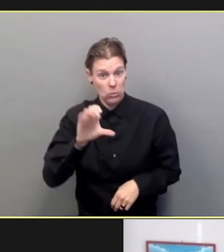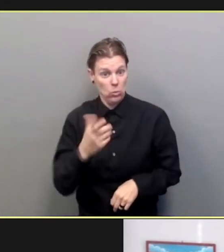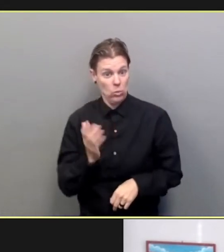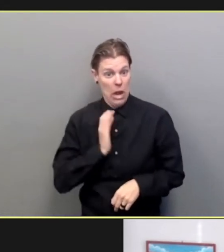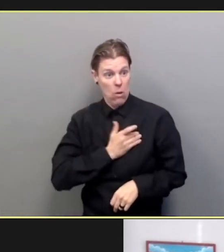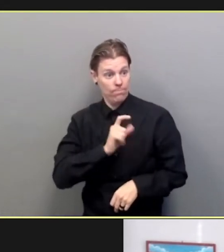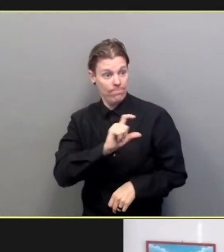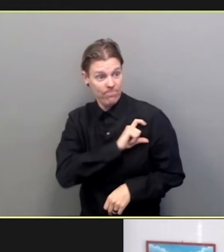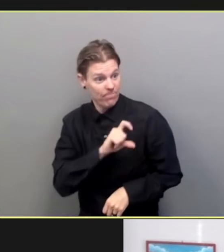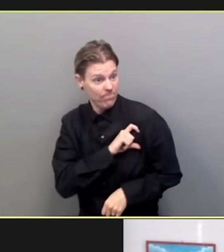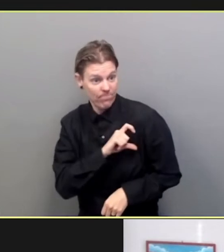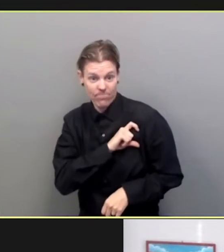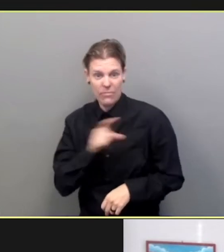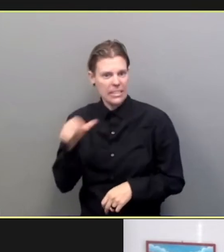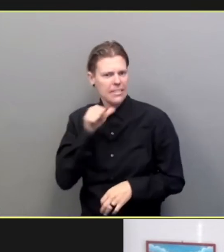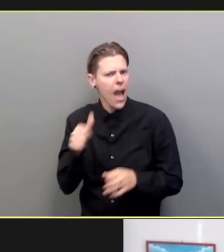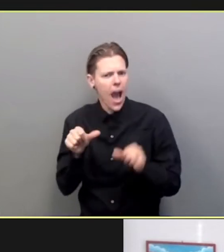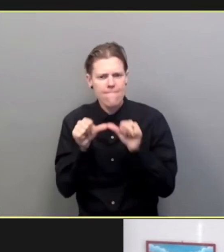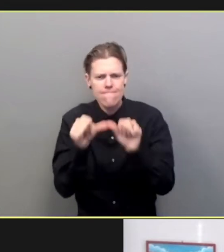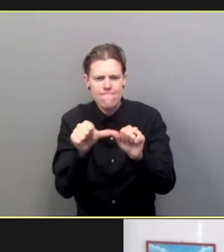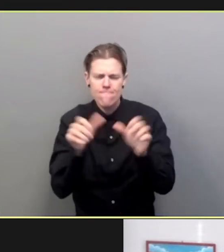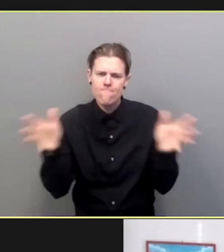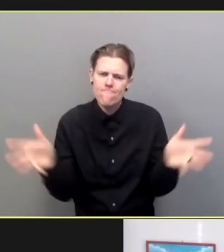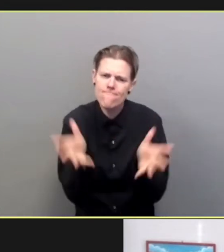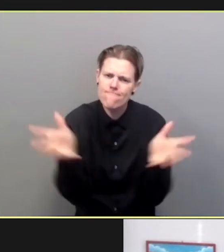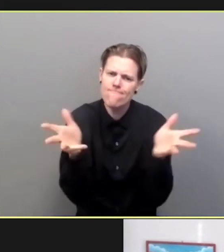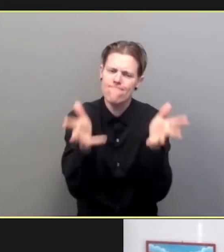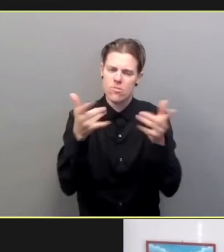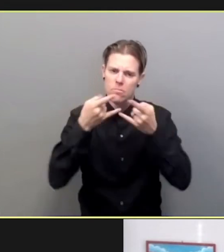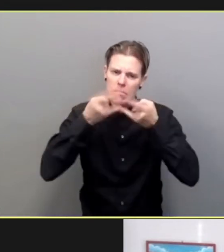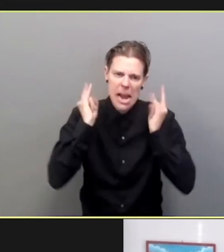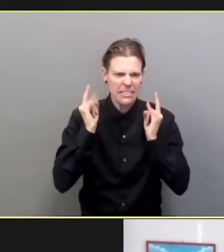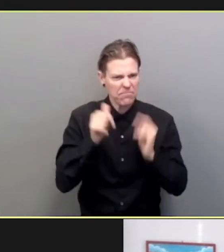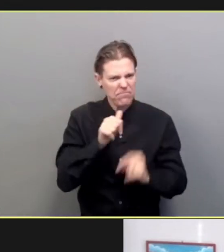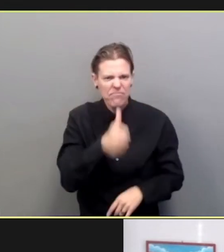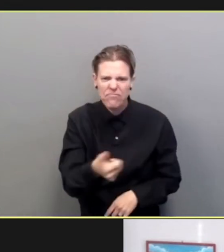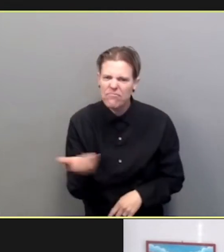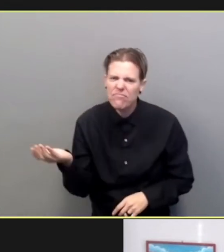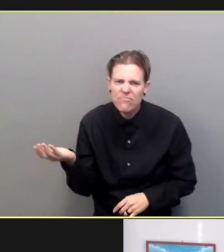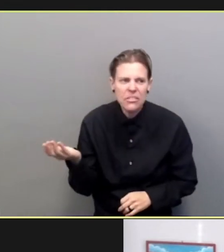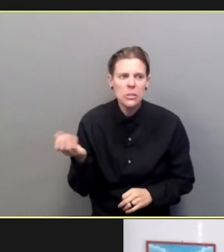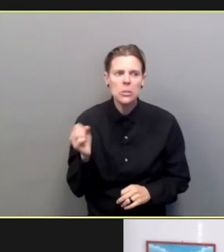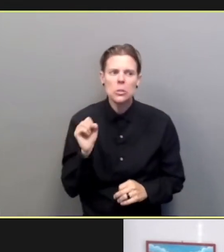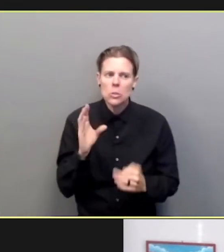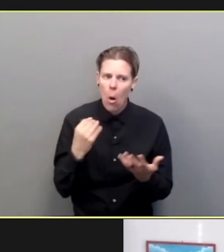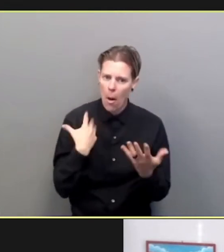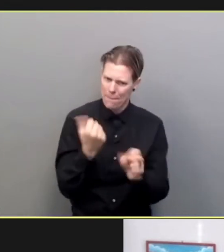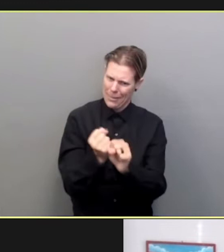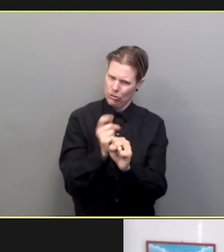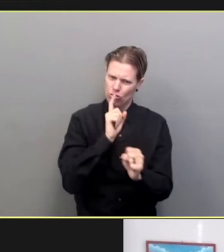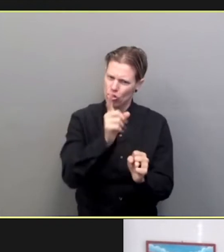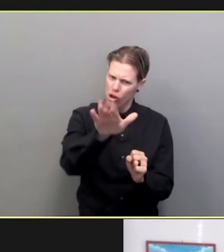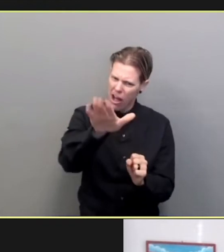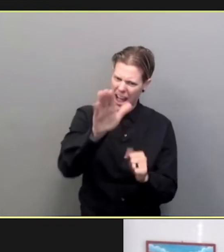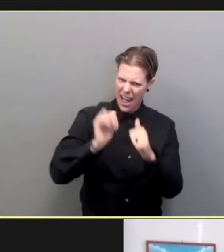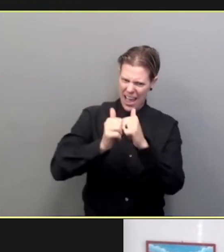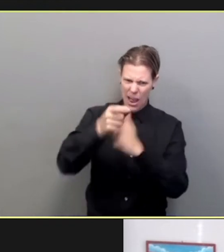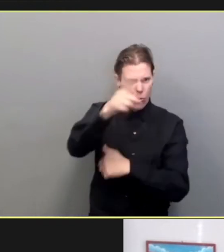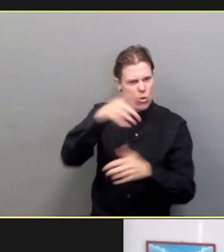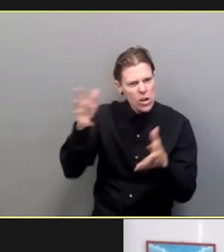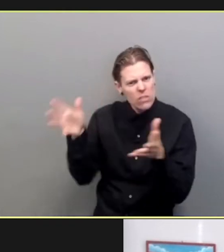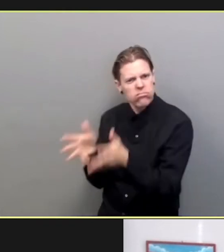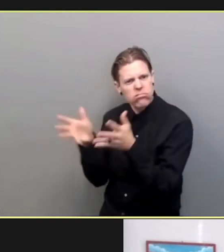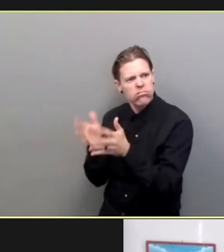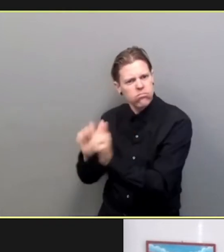to be highly ranked in test positivity? Yeah, Michael, we had a little trouble with your audio, but I think I got the gist